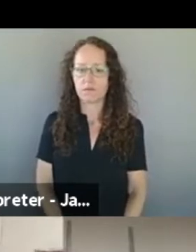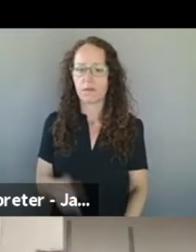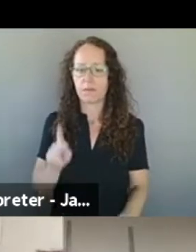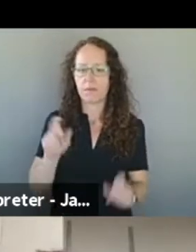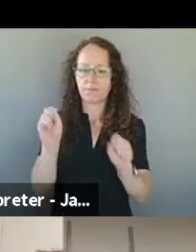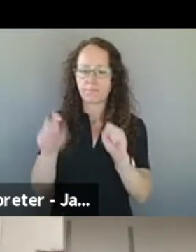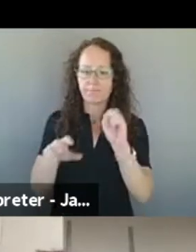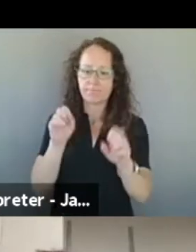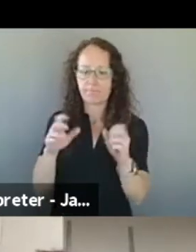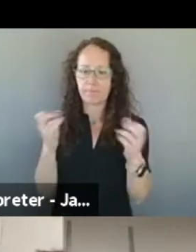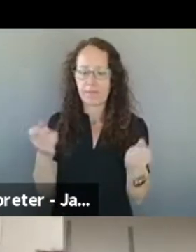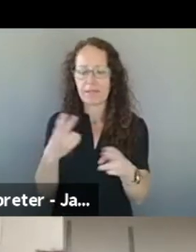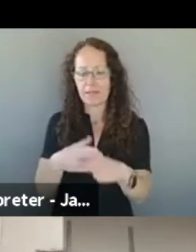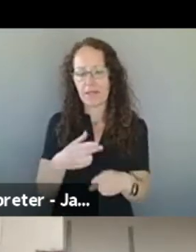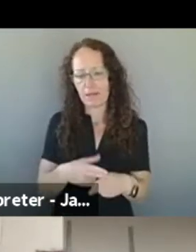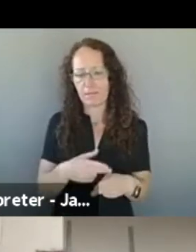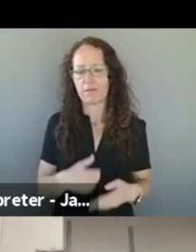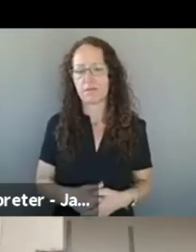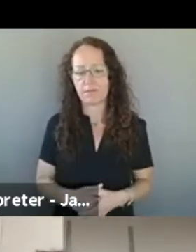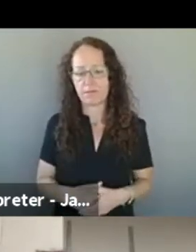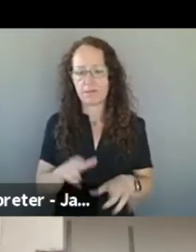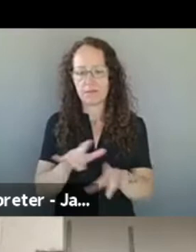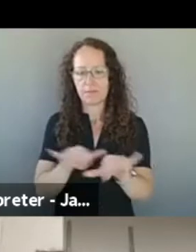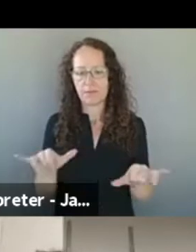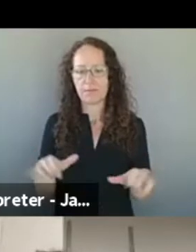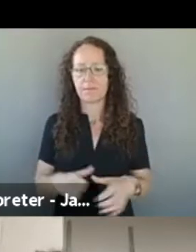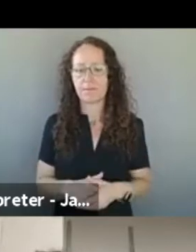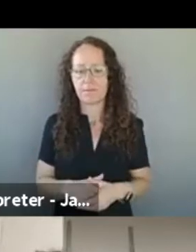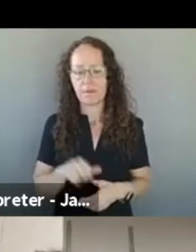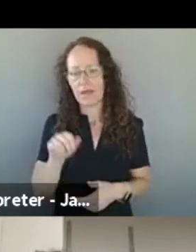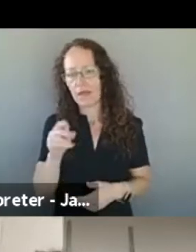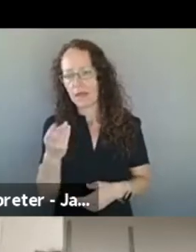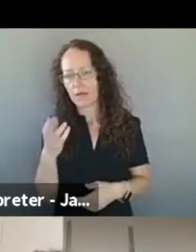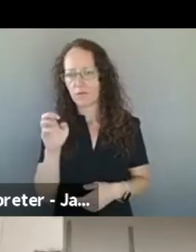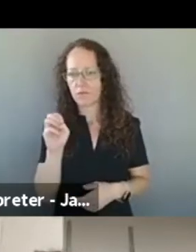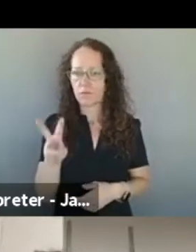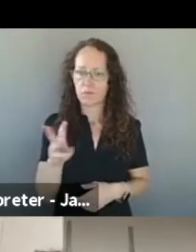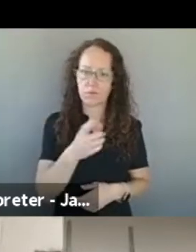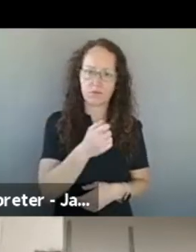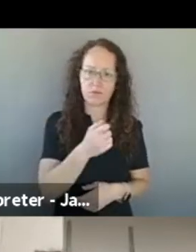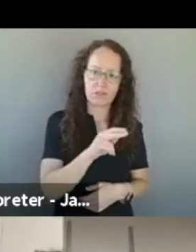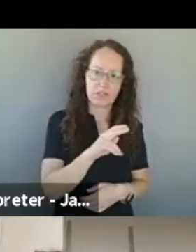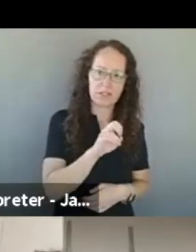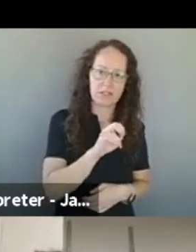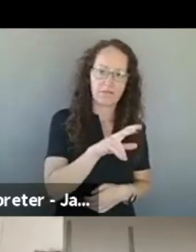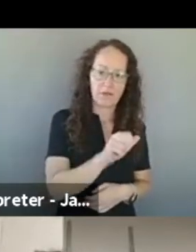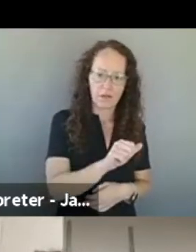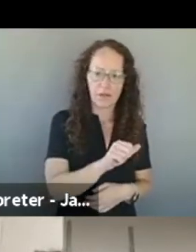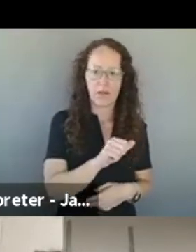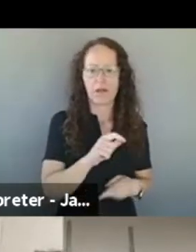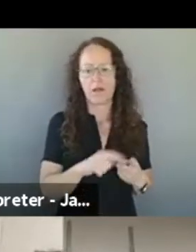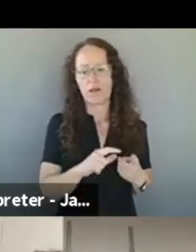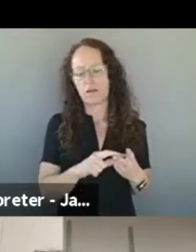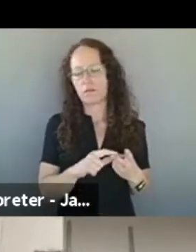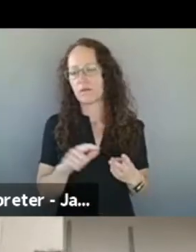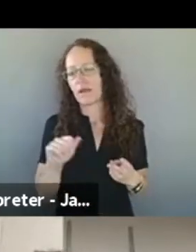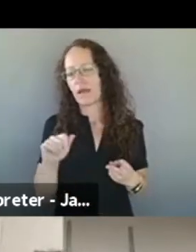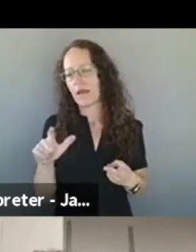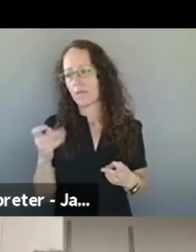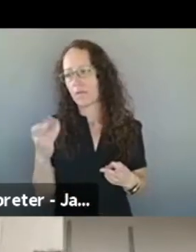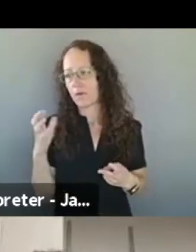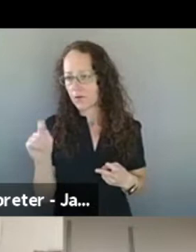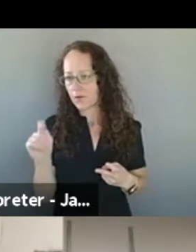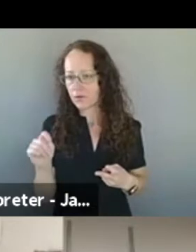Hazel Chung, Elena, Andrew Parker, Geneva Parker, Span. Albert, Barry